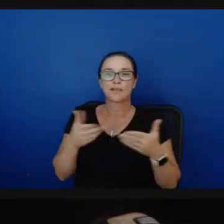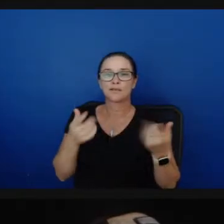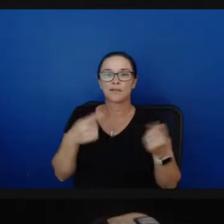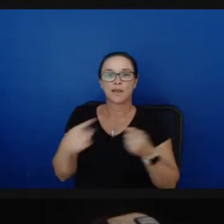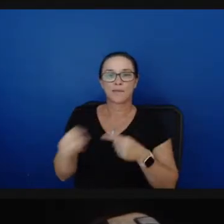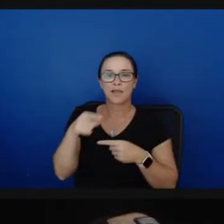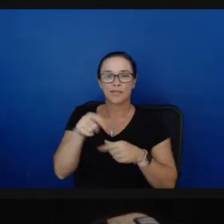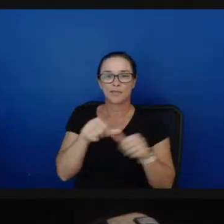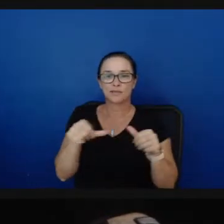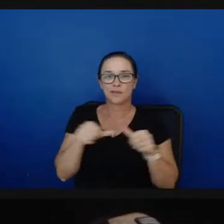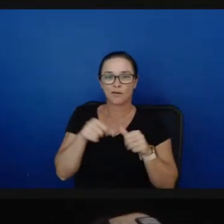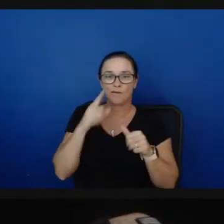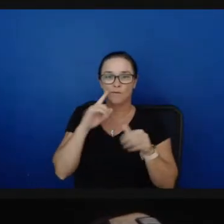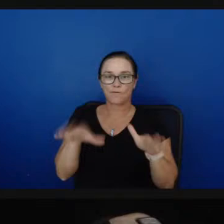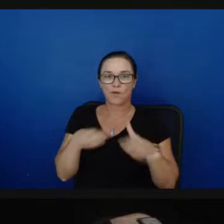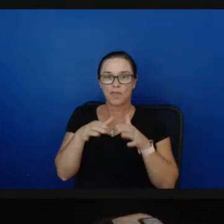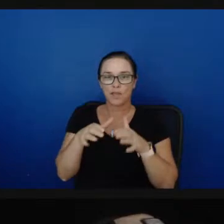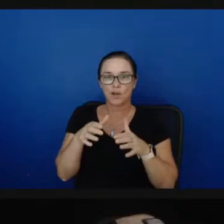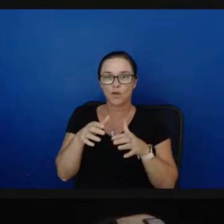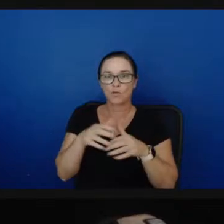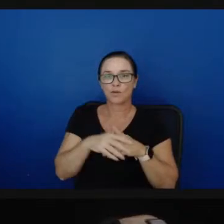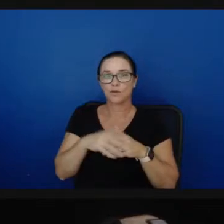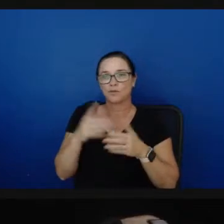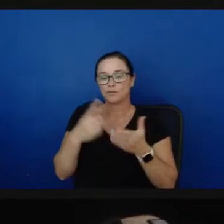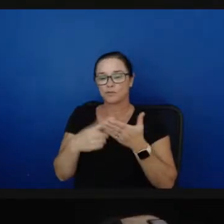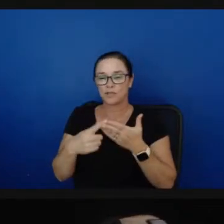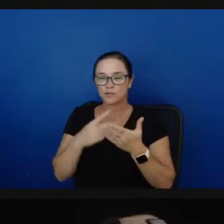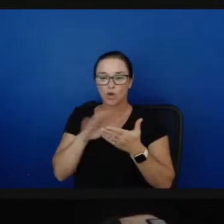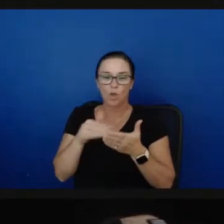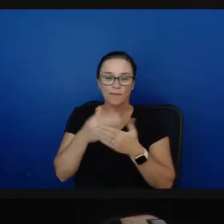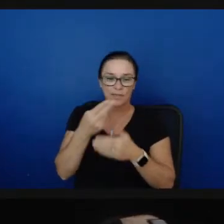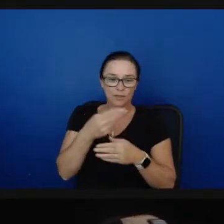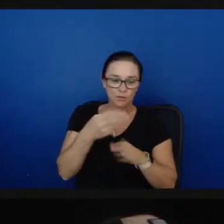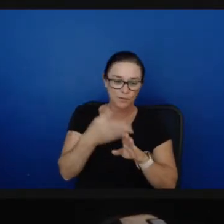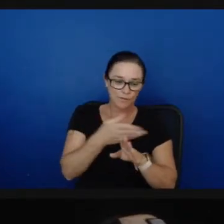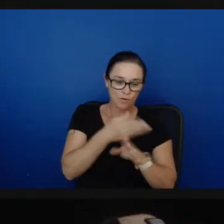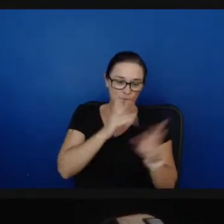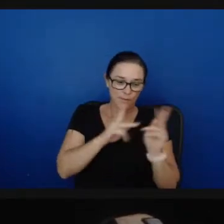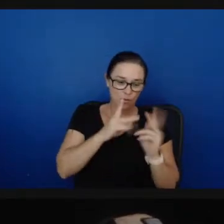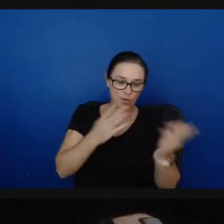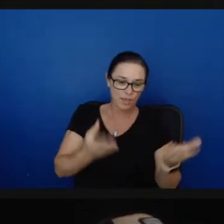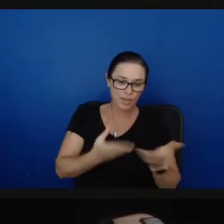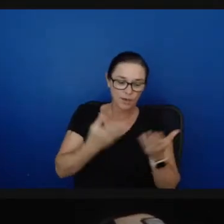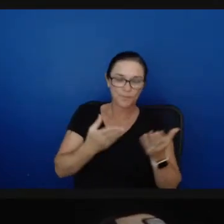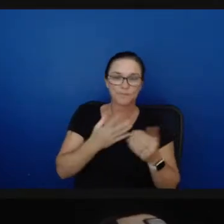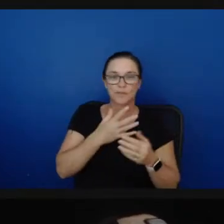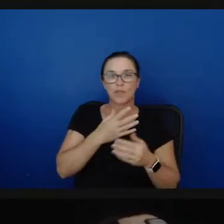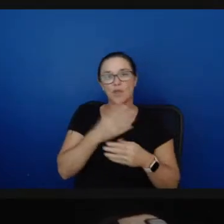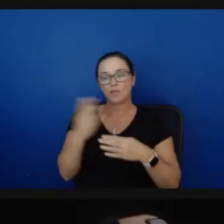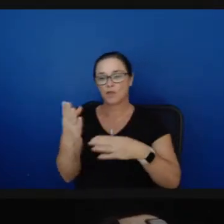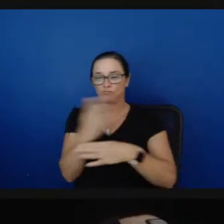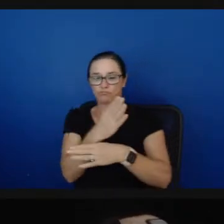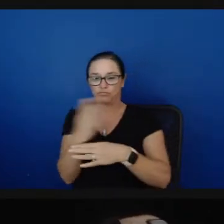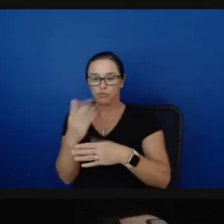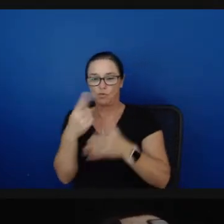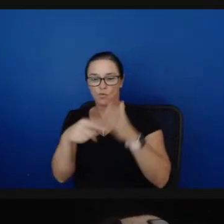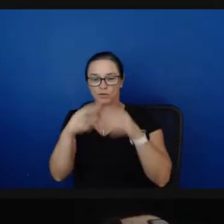volcano, and they go through all the history of what happened before people were here, the range of what's normal, and what we